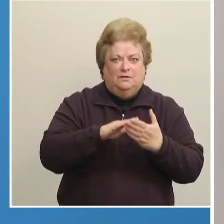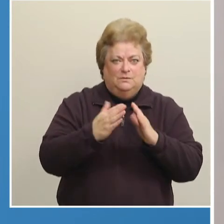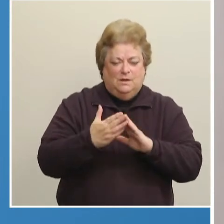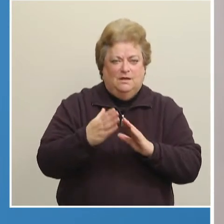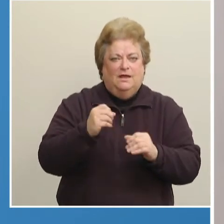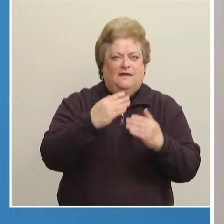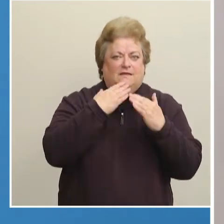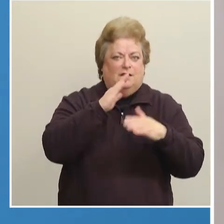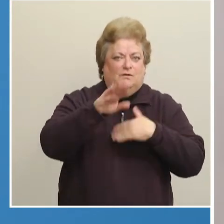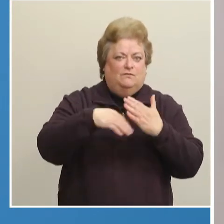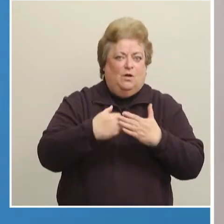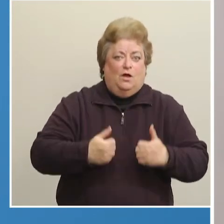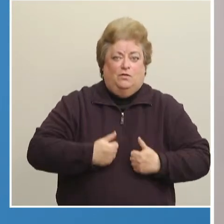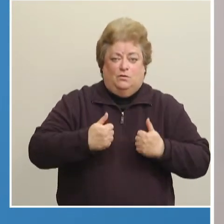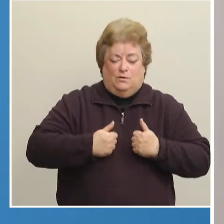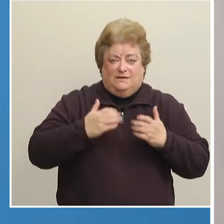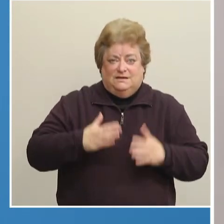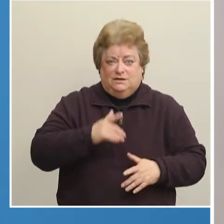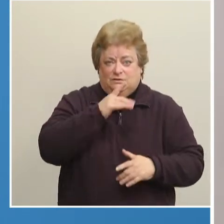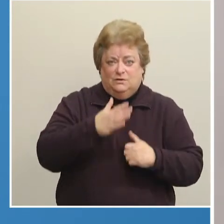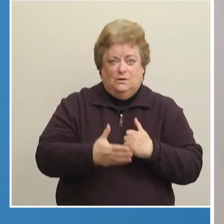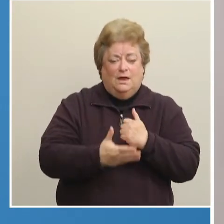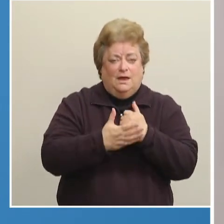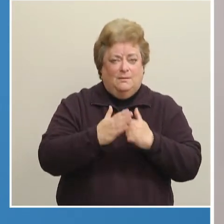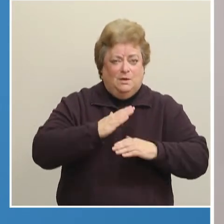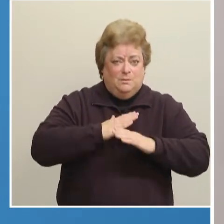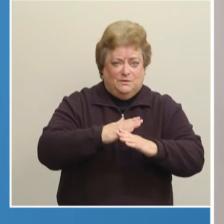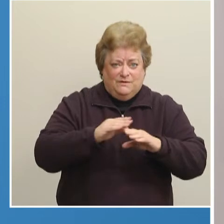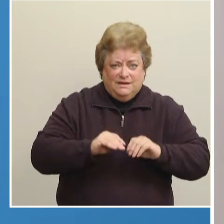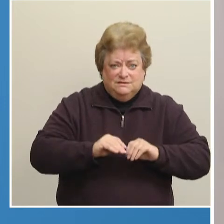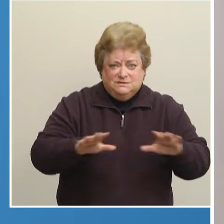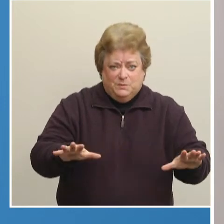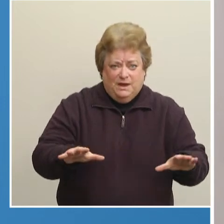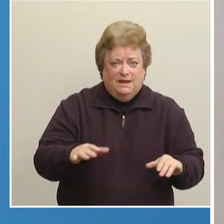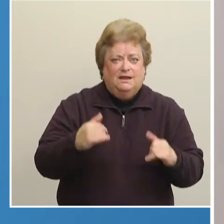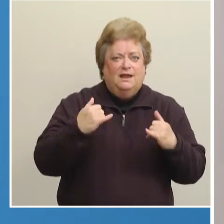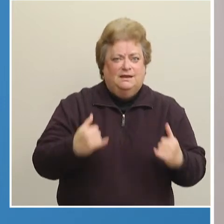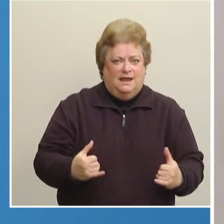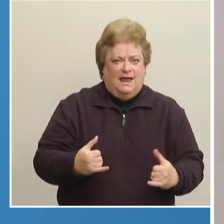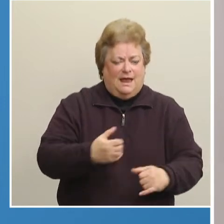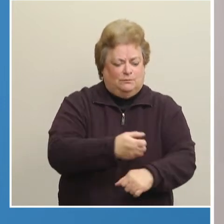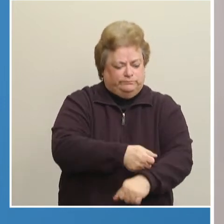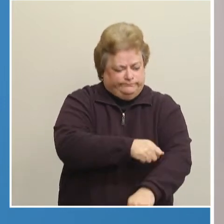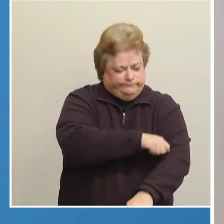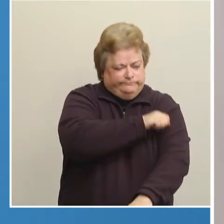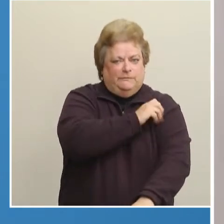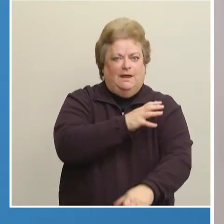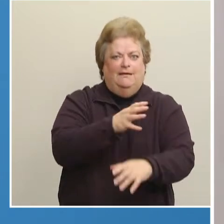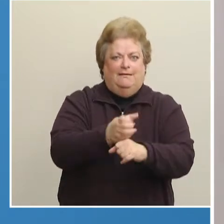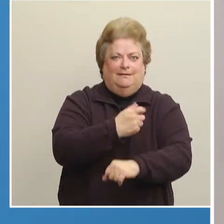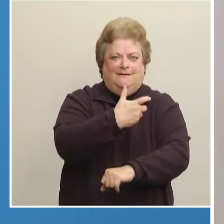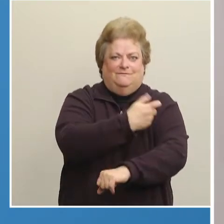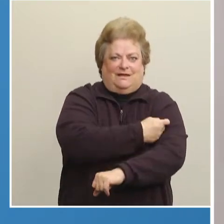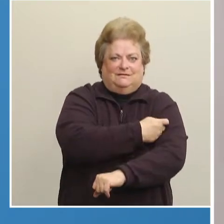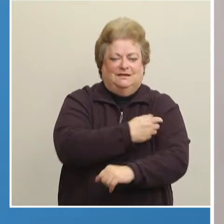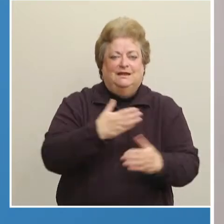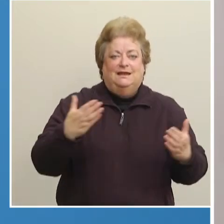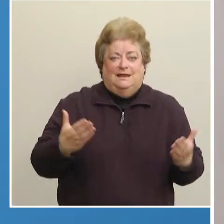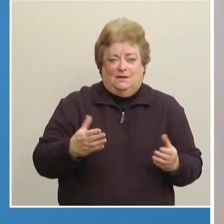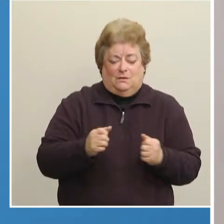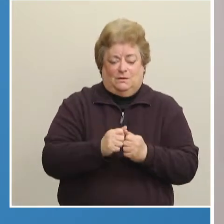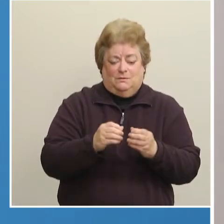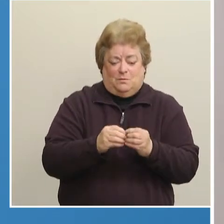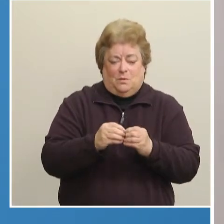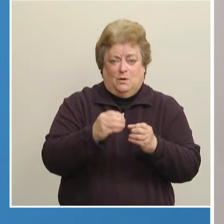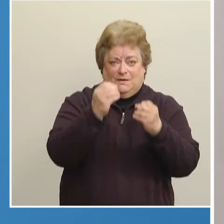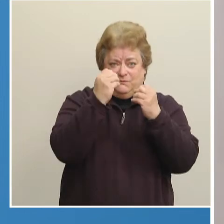you to all our residents who have helped prevent the spread of the virus and who are now rolling up their sleeves to get vaccinated. Here with more information